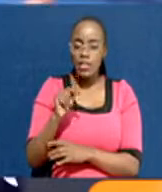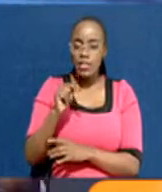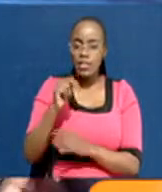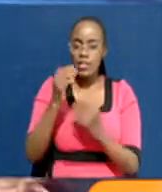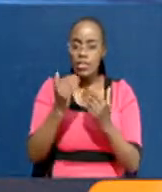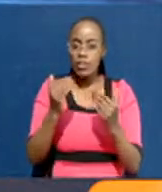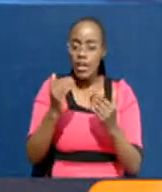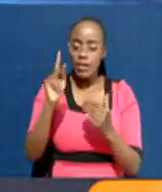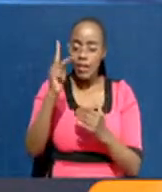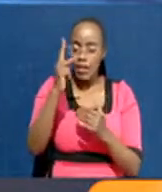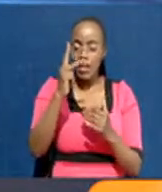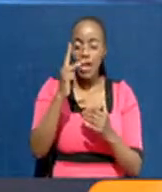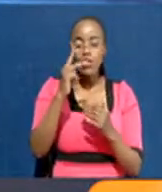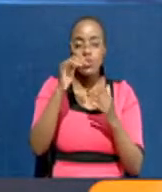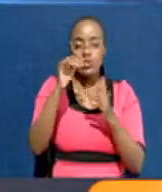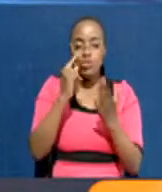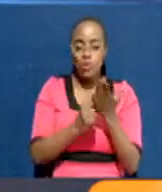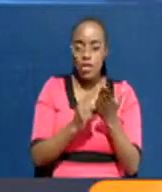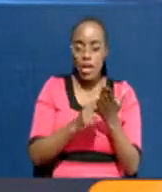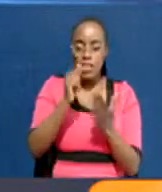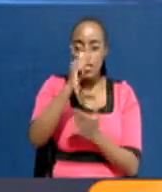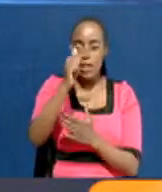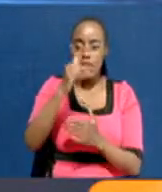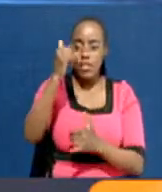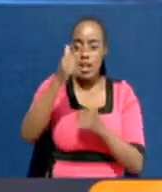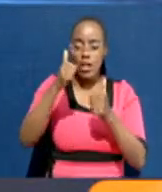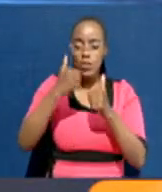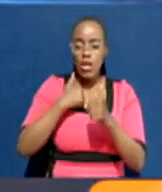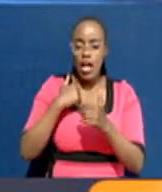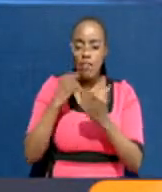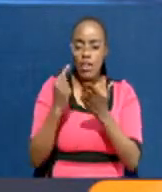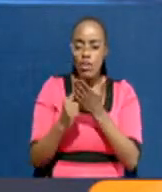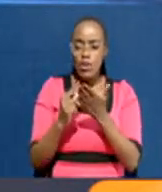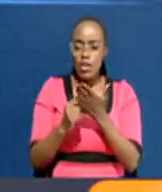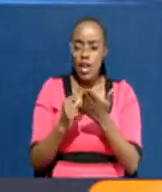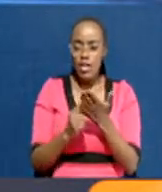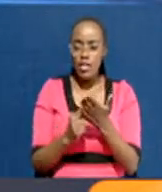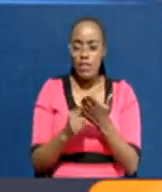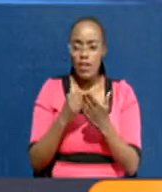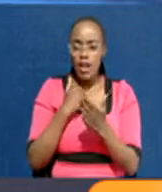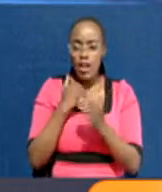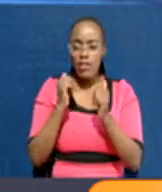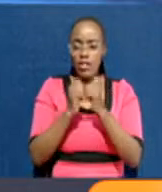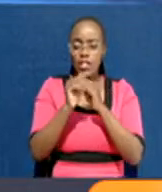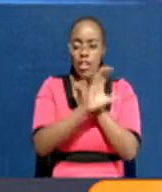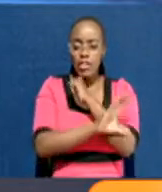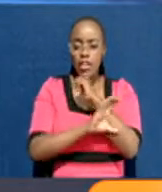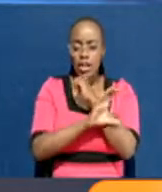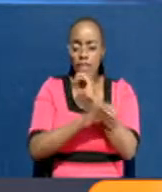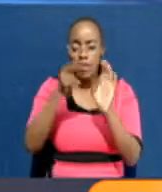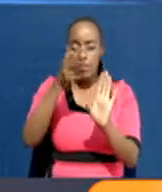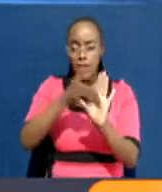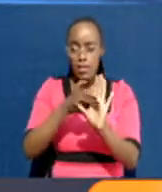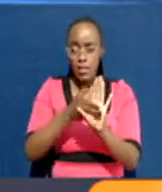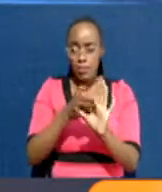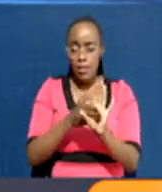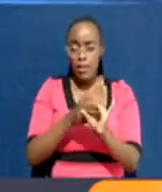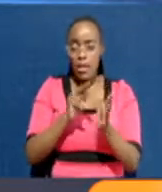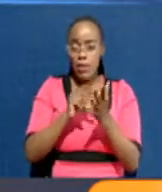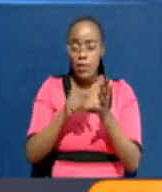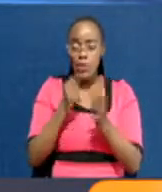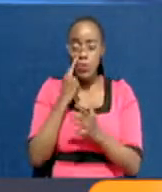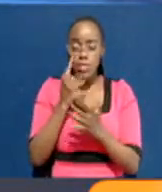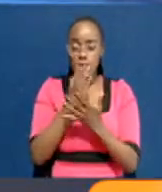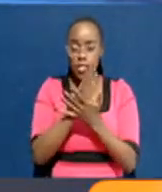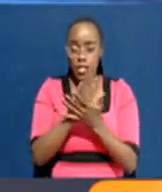Uganda, in Tanzania. The last one that we had in Uganda, we had 10 countries participating. So you can see these are